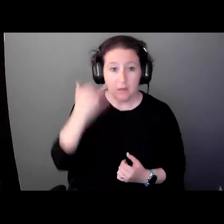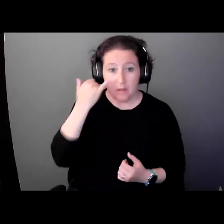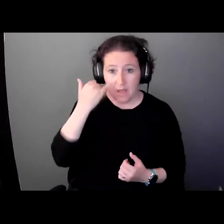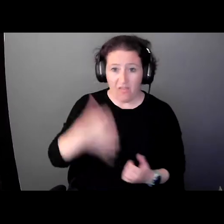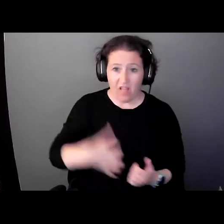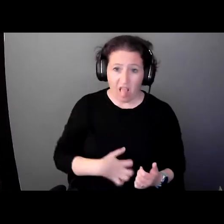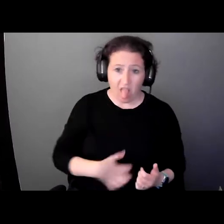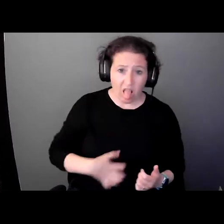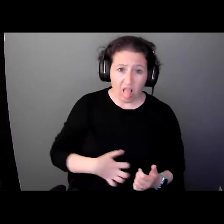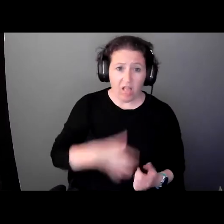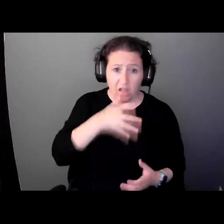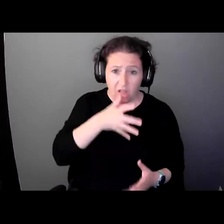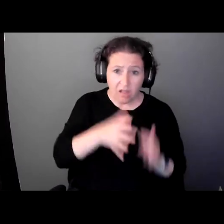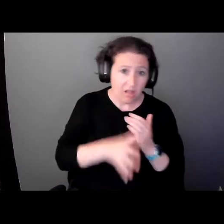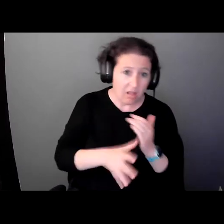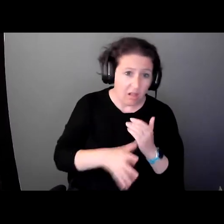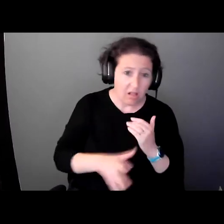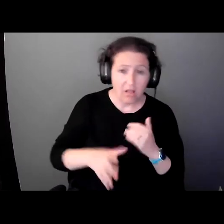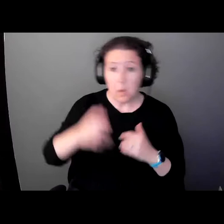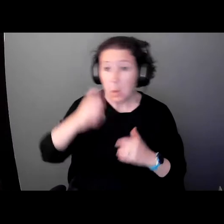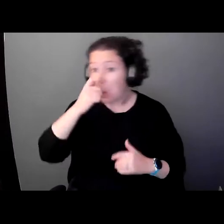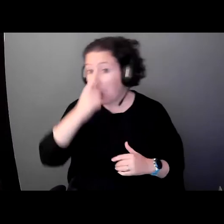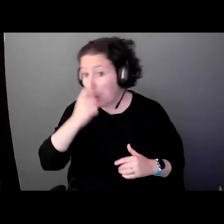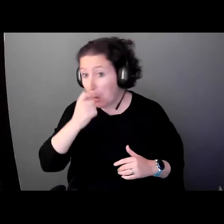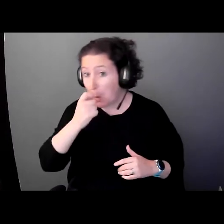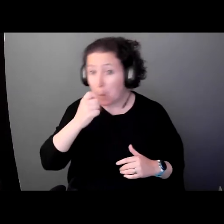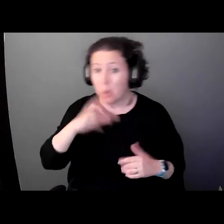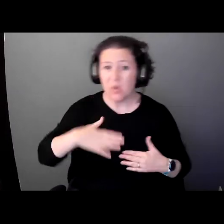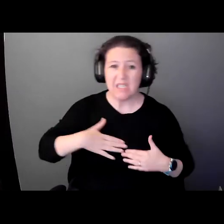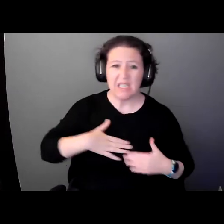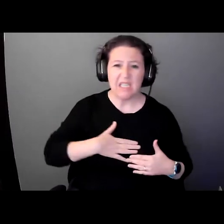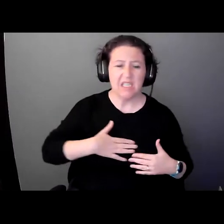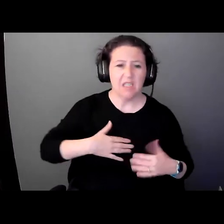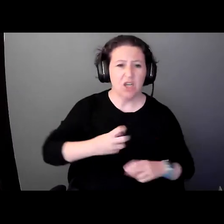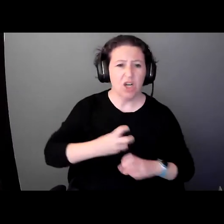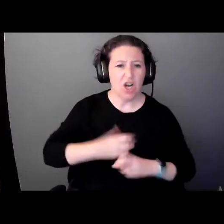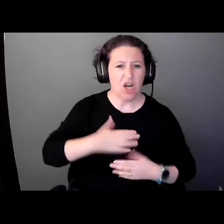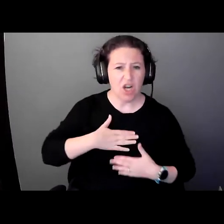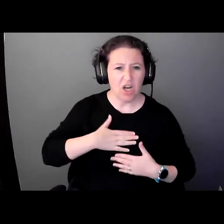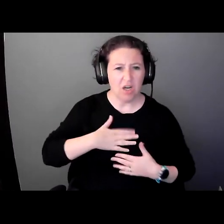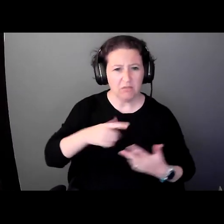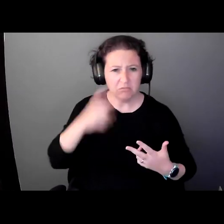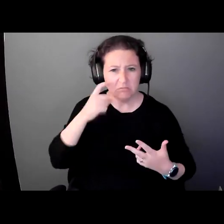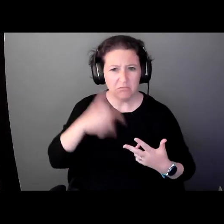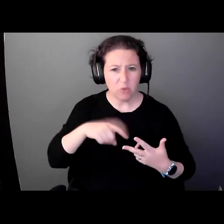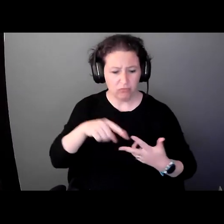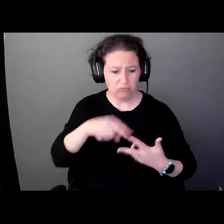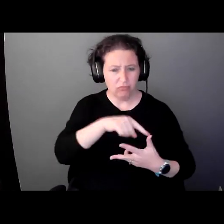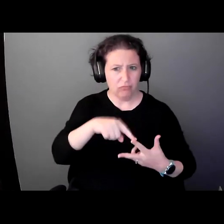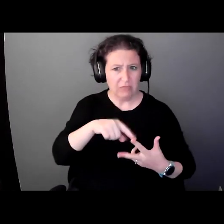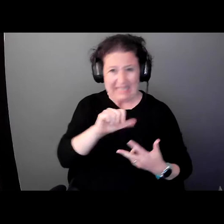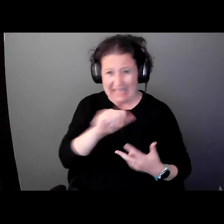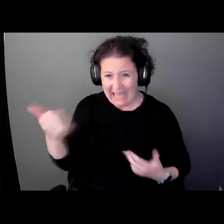or a cold, or the more common lower respiratory manifestations that we recognize with COVID, you need to get